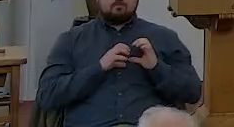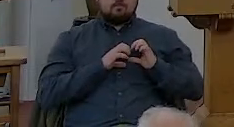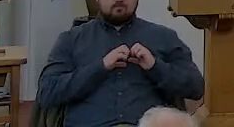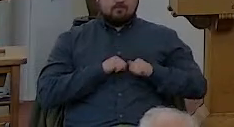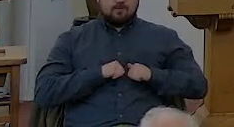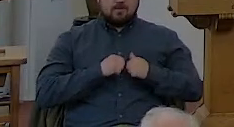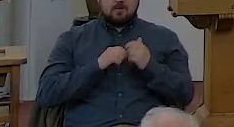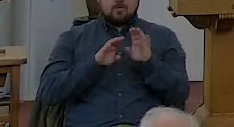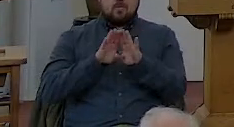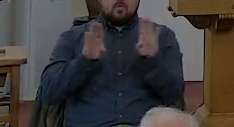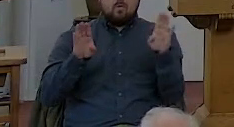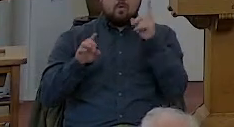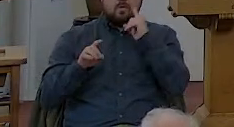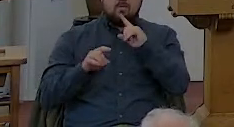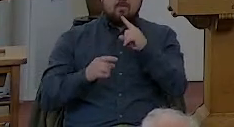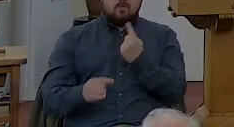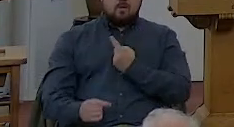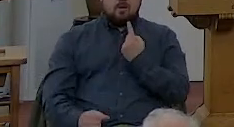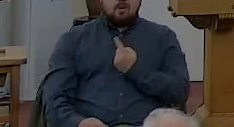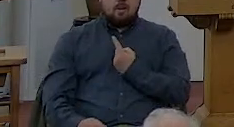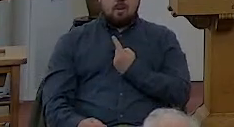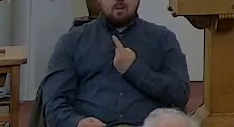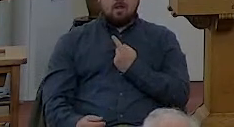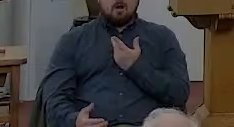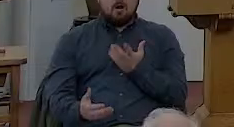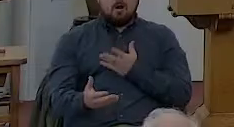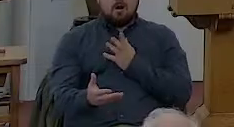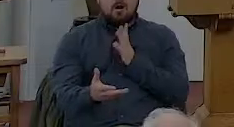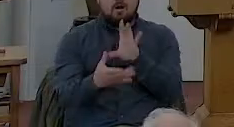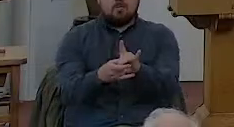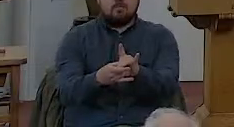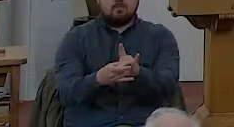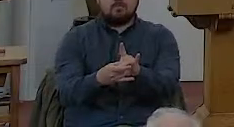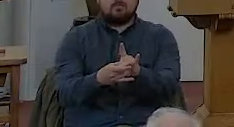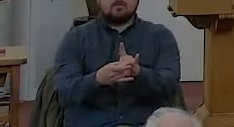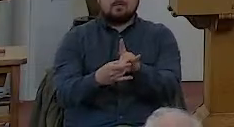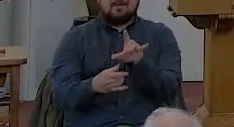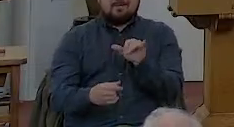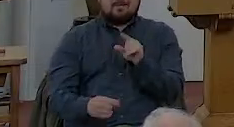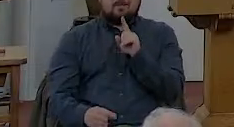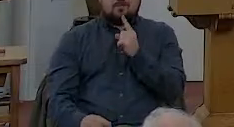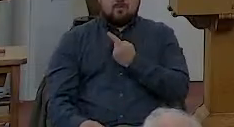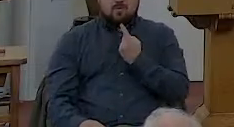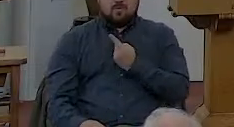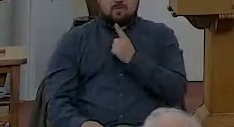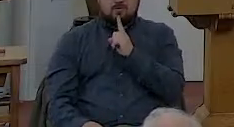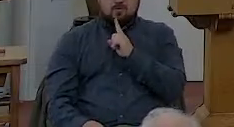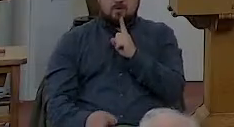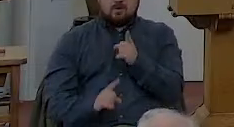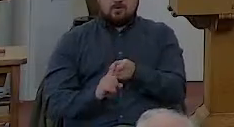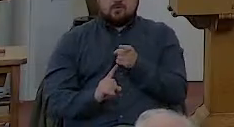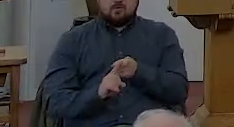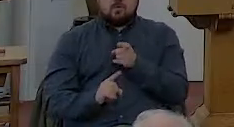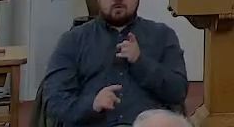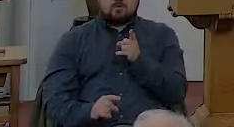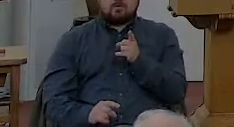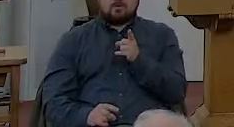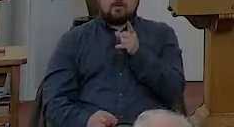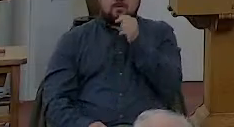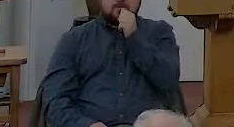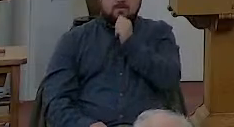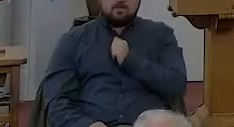wall of loneliness, the source of so much suffering. I hope that each of